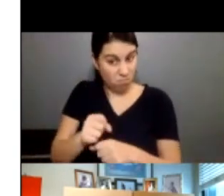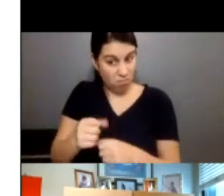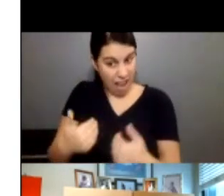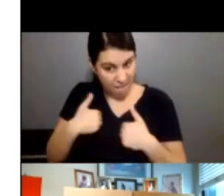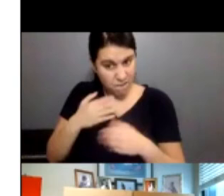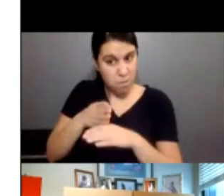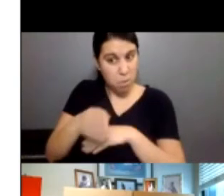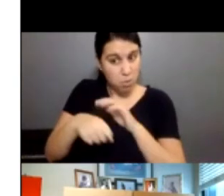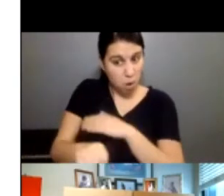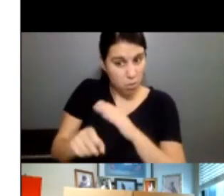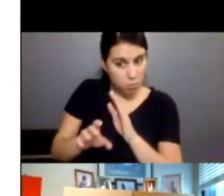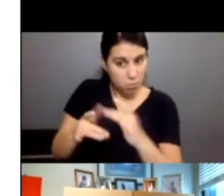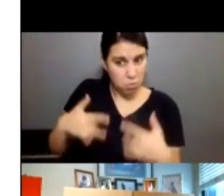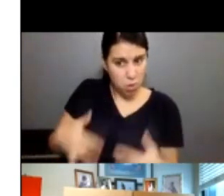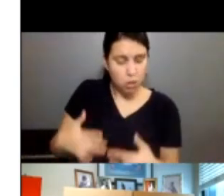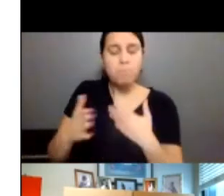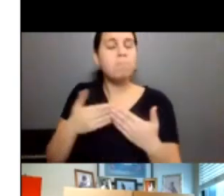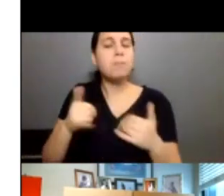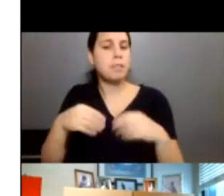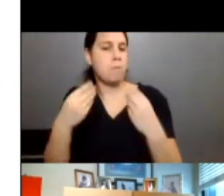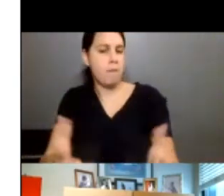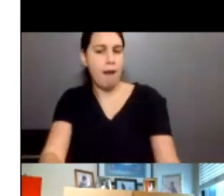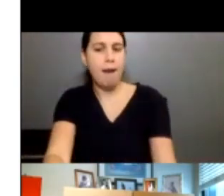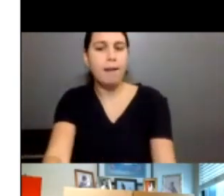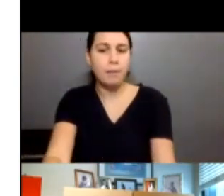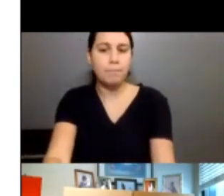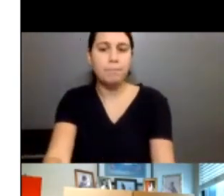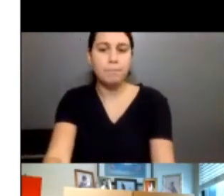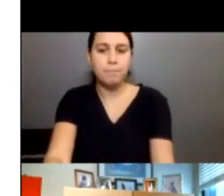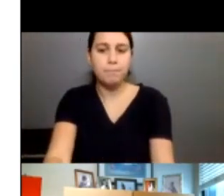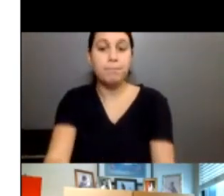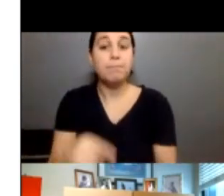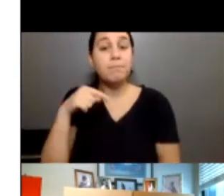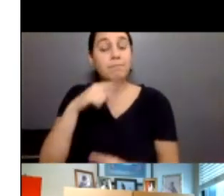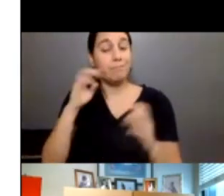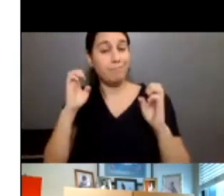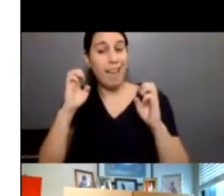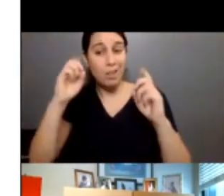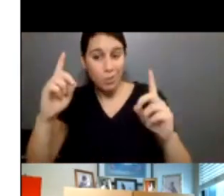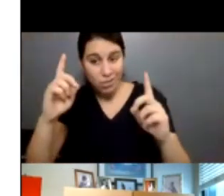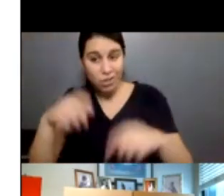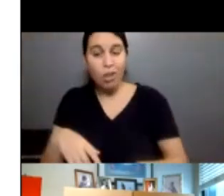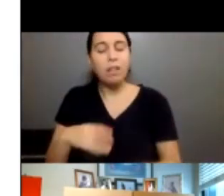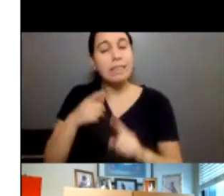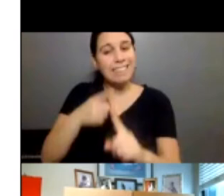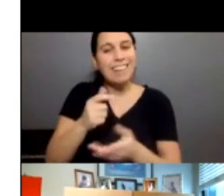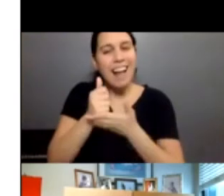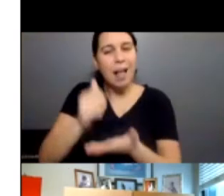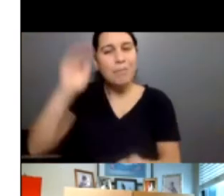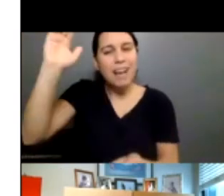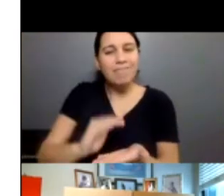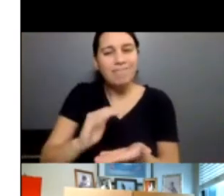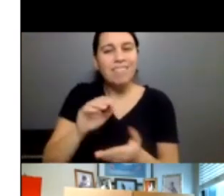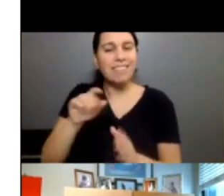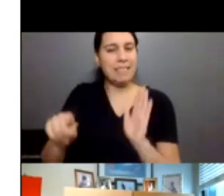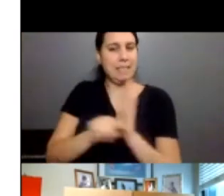or not. We present the ROSE program to our patients as educational, course, this helps reduce the stigma some